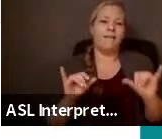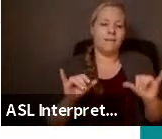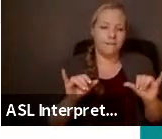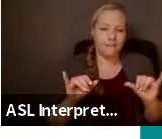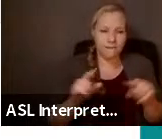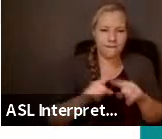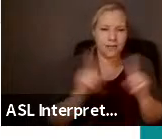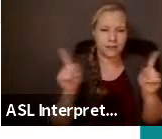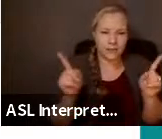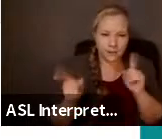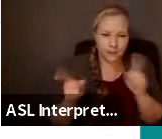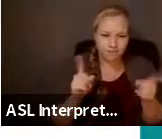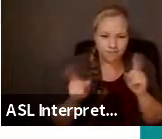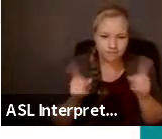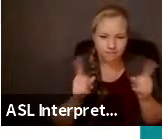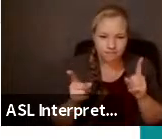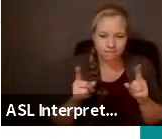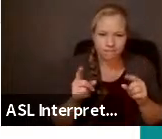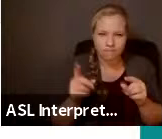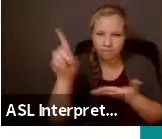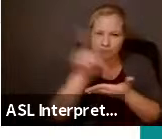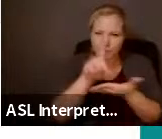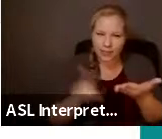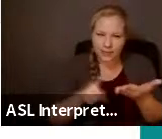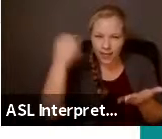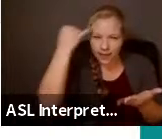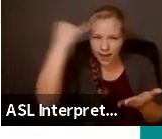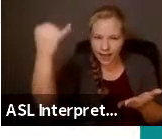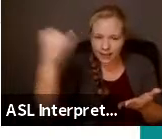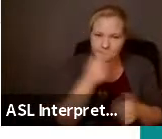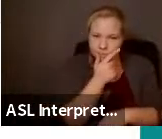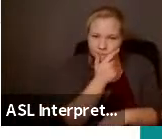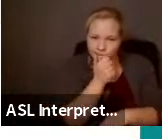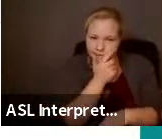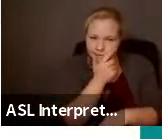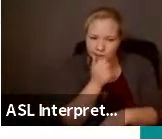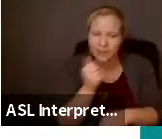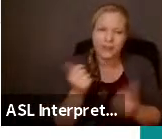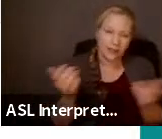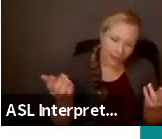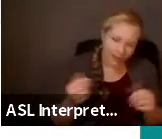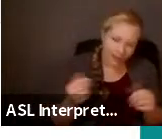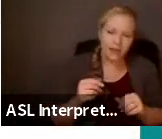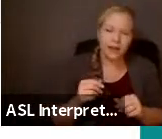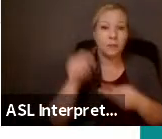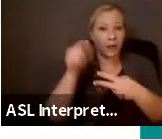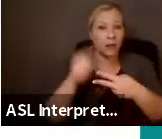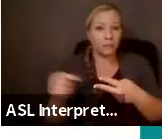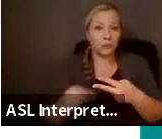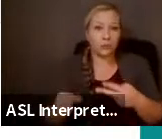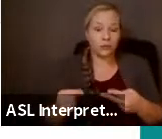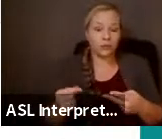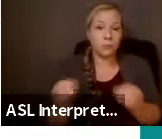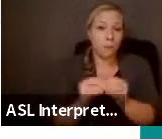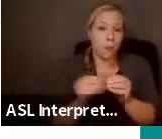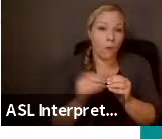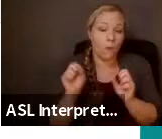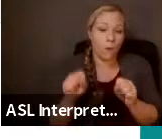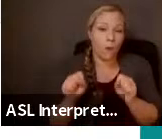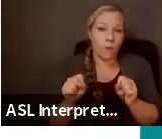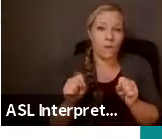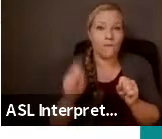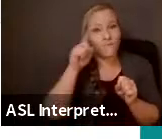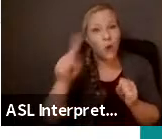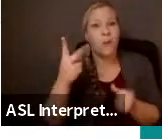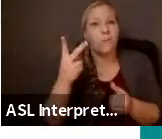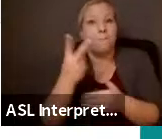many of the design options also have in common. There are a couple of options that we're studying that have them on both sides of